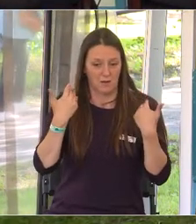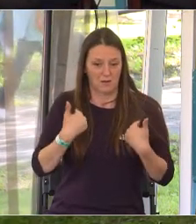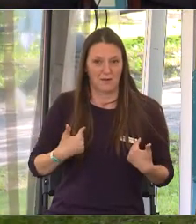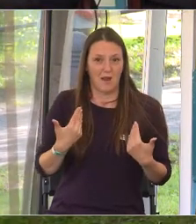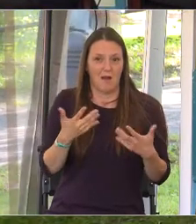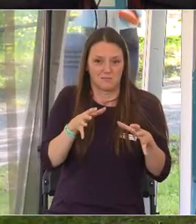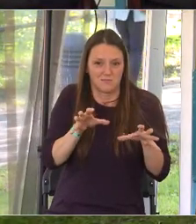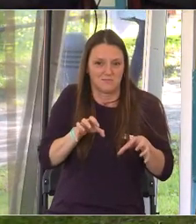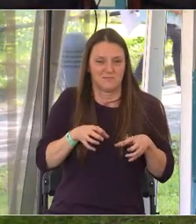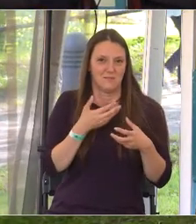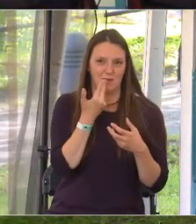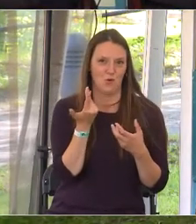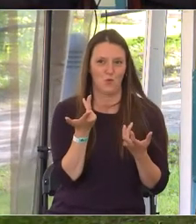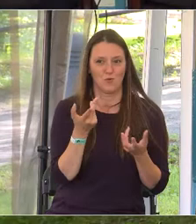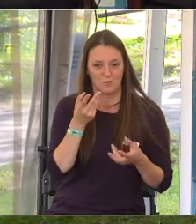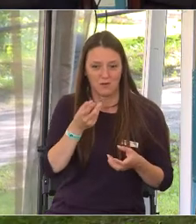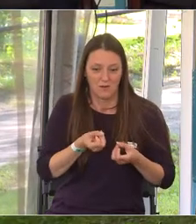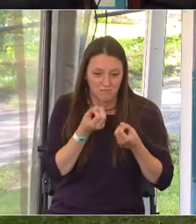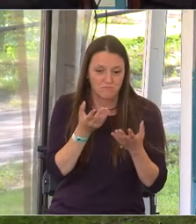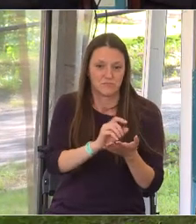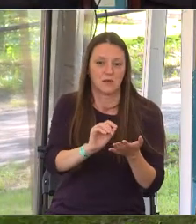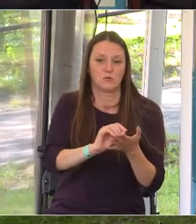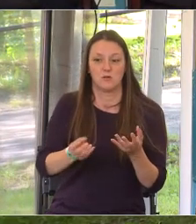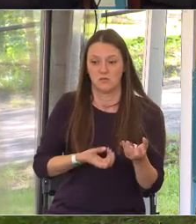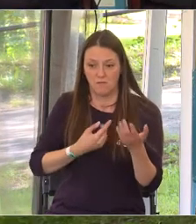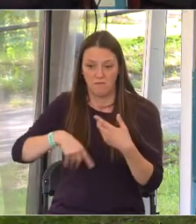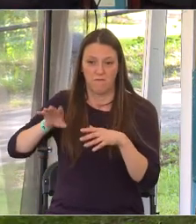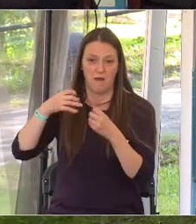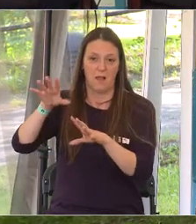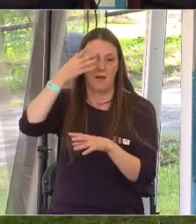they weren't holding it all back and took out too much space.